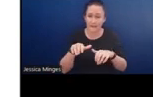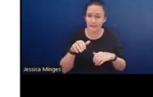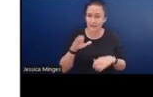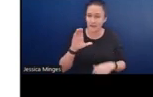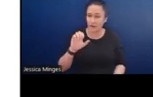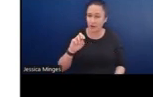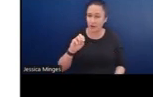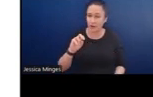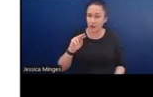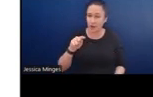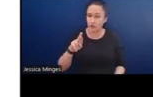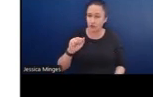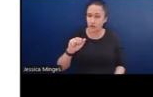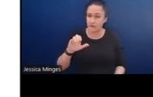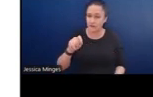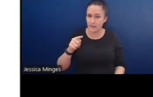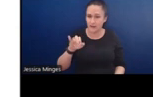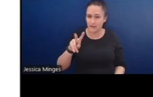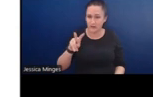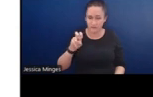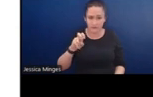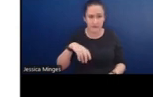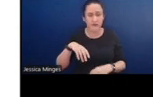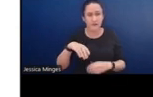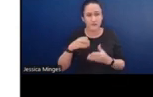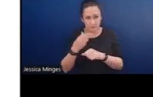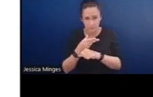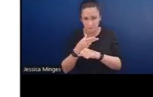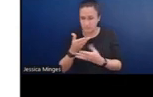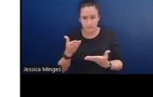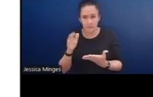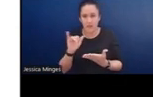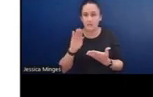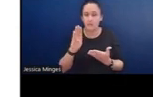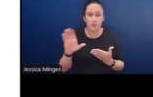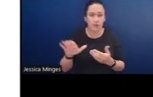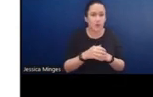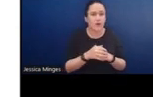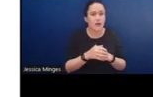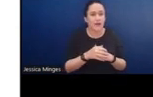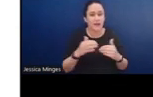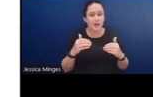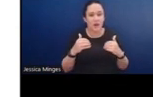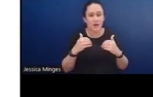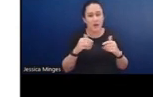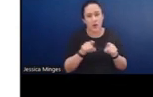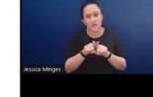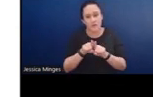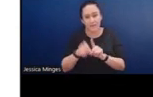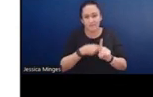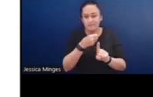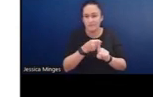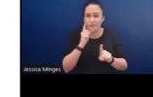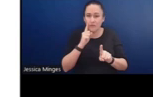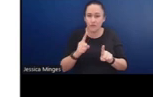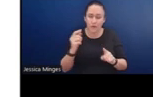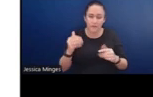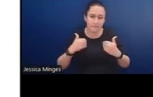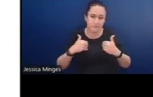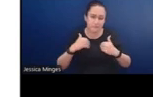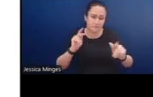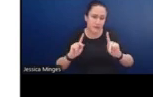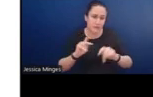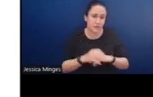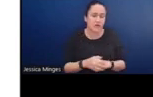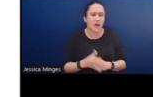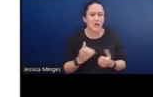which decreases the rate of unintended pregnancy and has the greatest gains in adolescents. And I just want to highlight it and kind of give